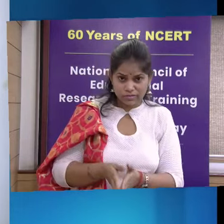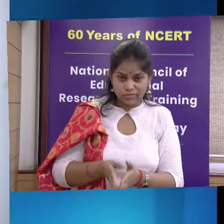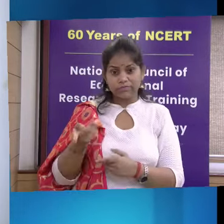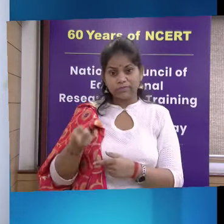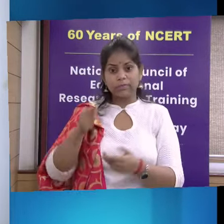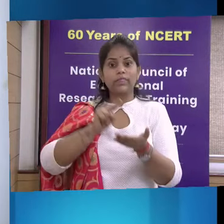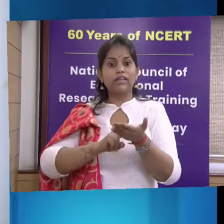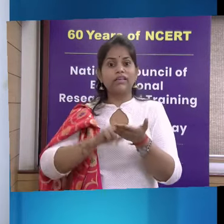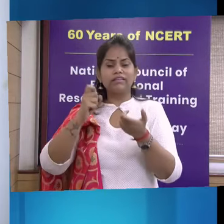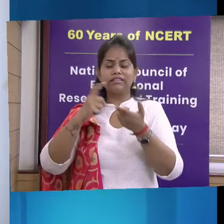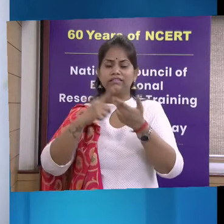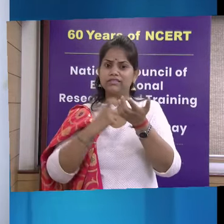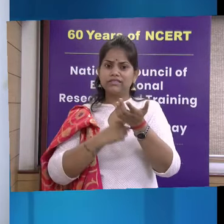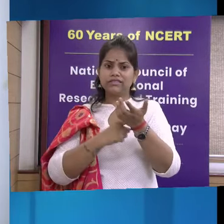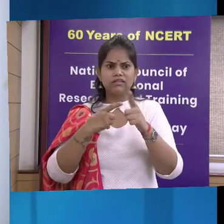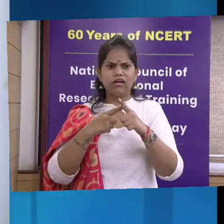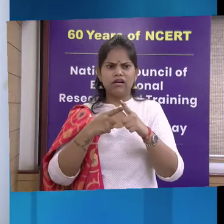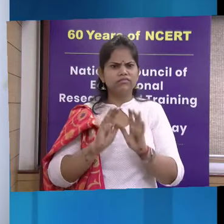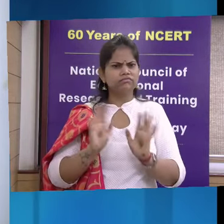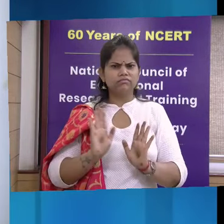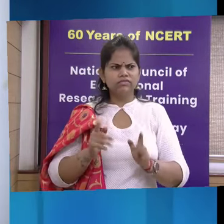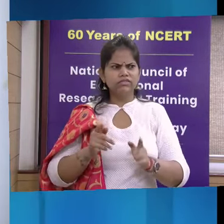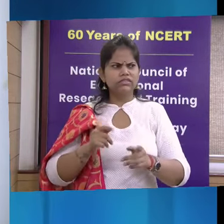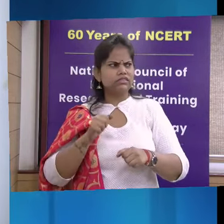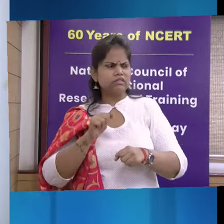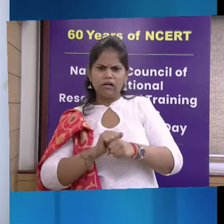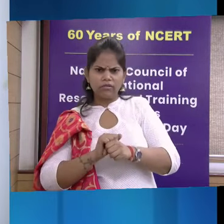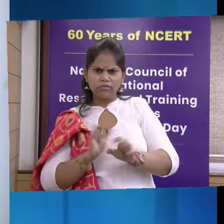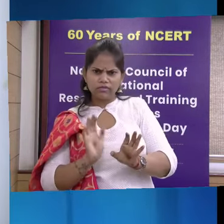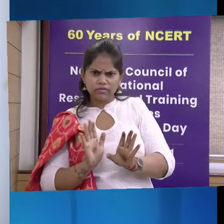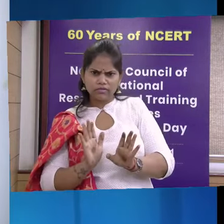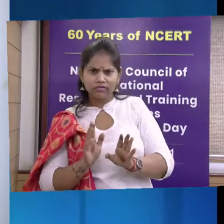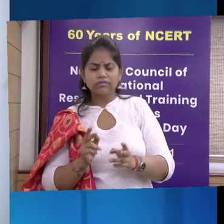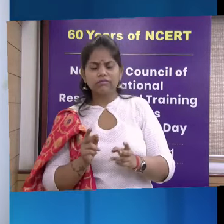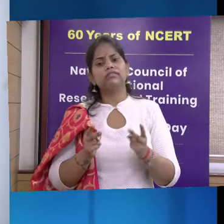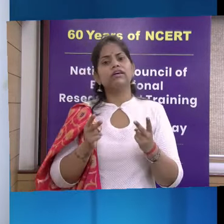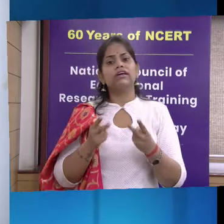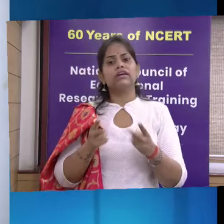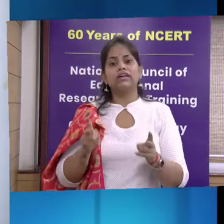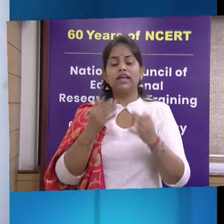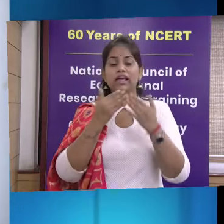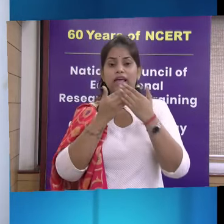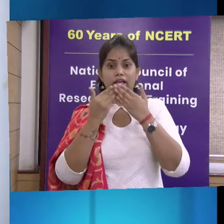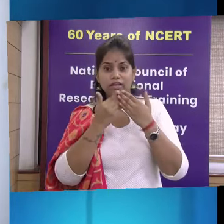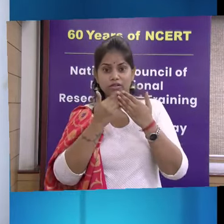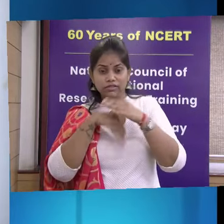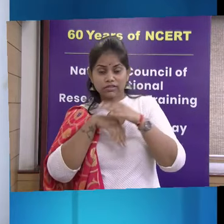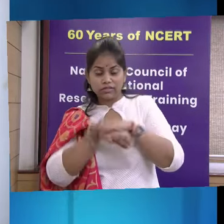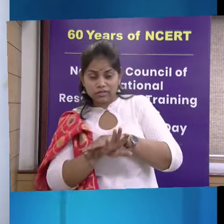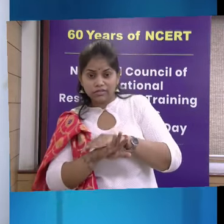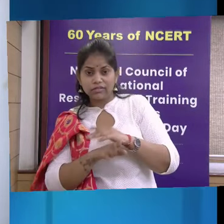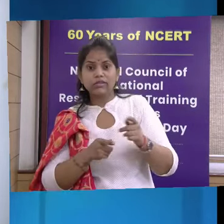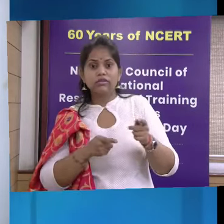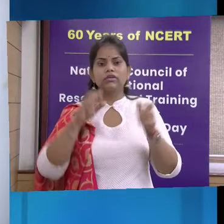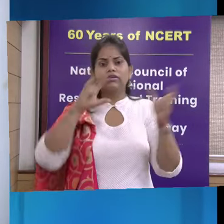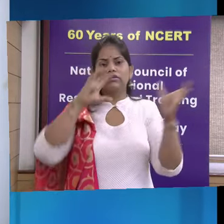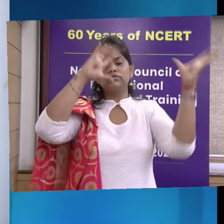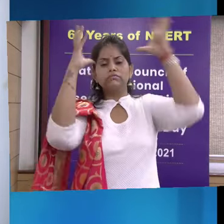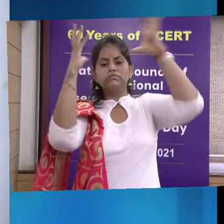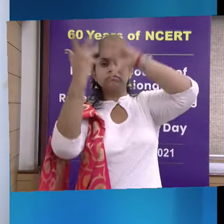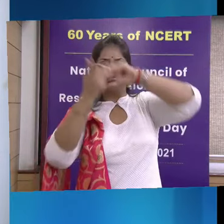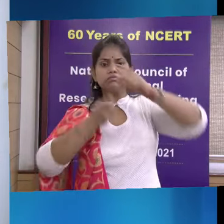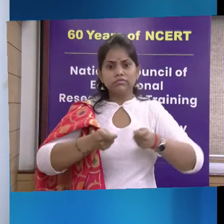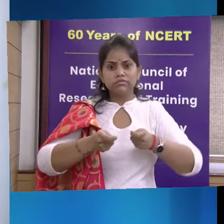been instrumental in the systemic reforms in educational system of the country, but it